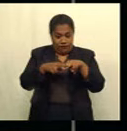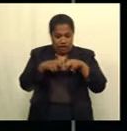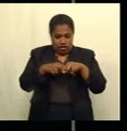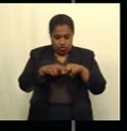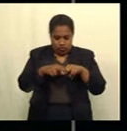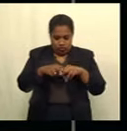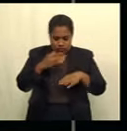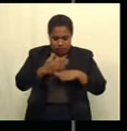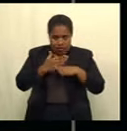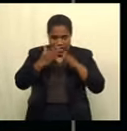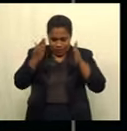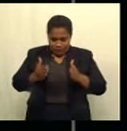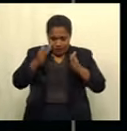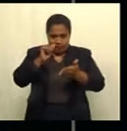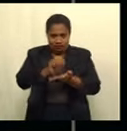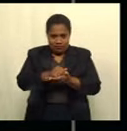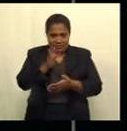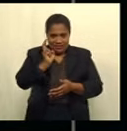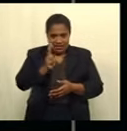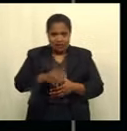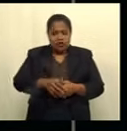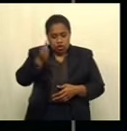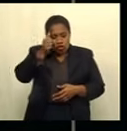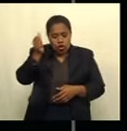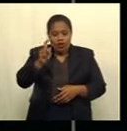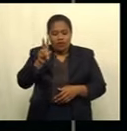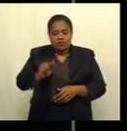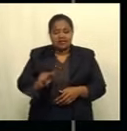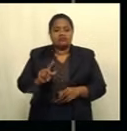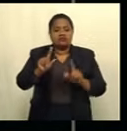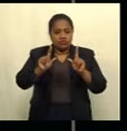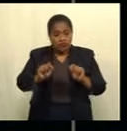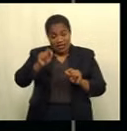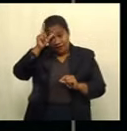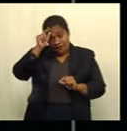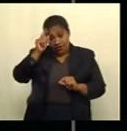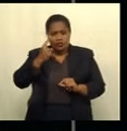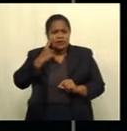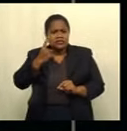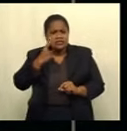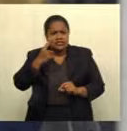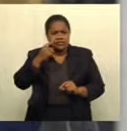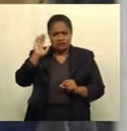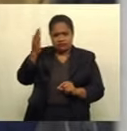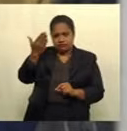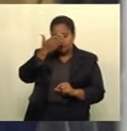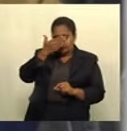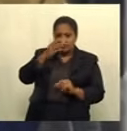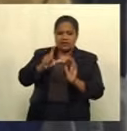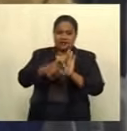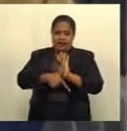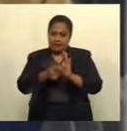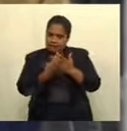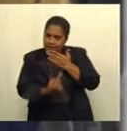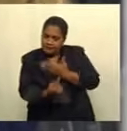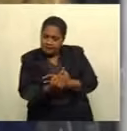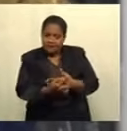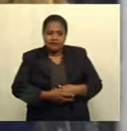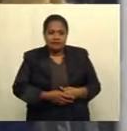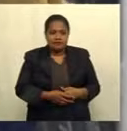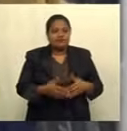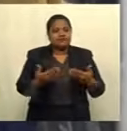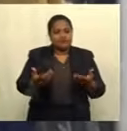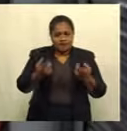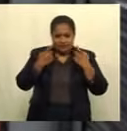government know what needs to be done, and Fijians will see results in time to come. There are indications that